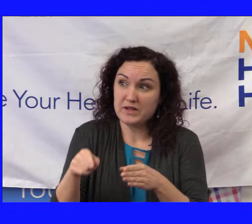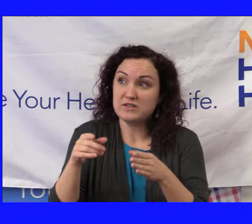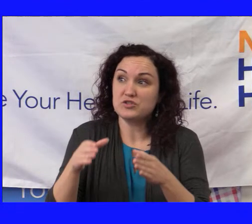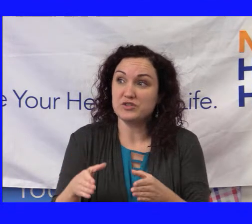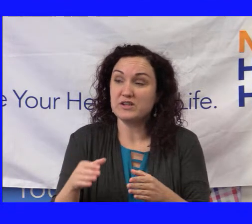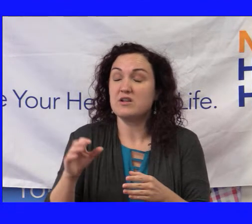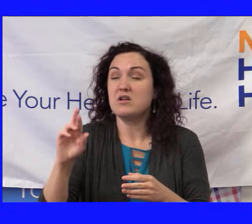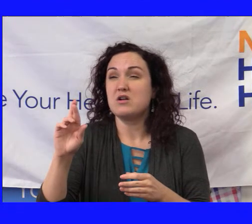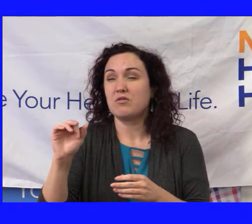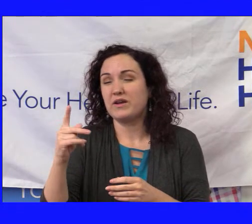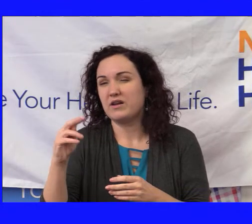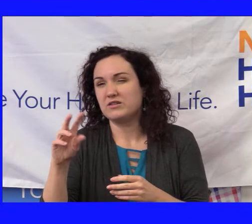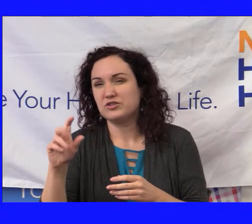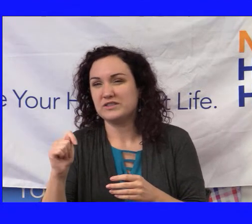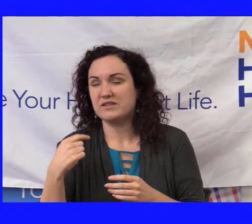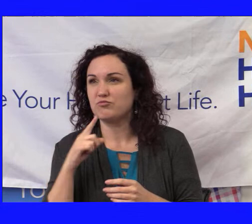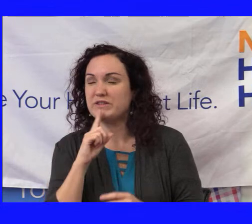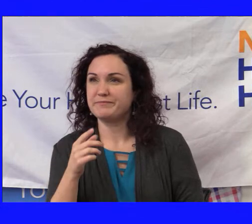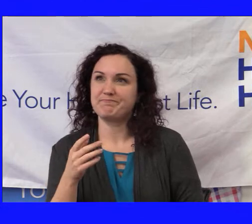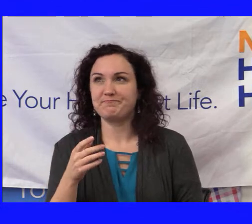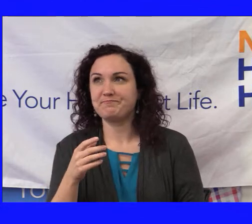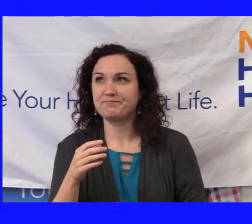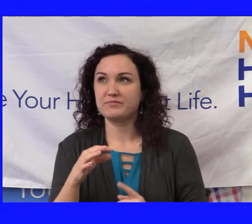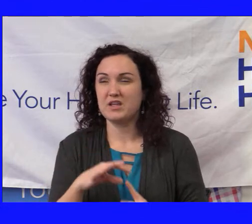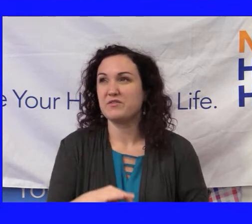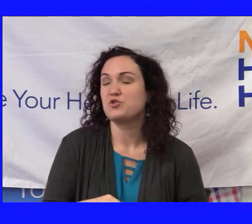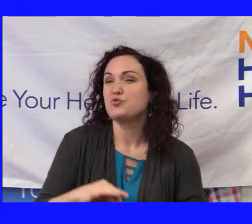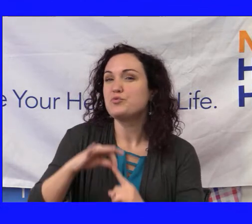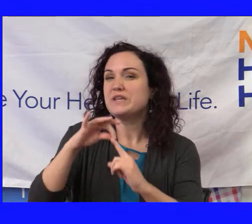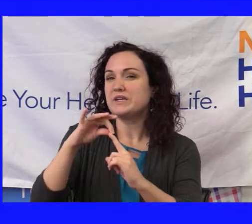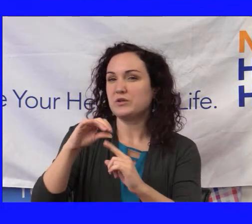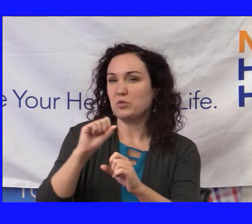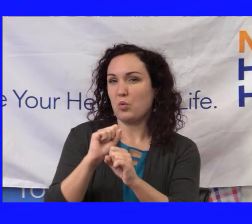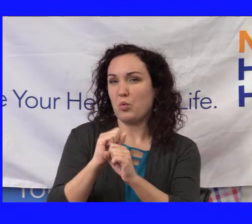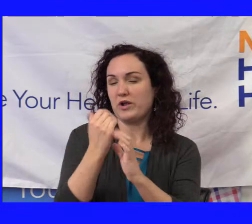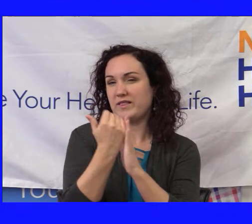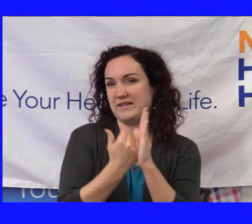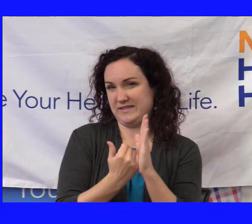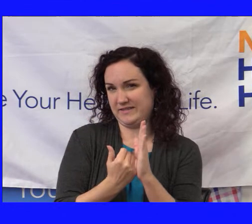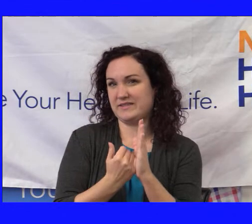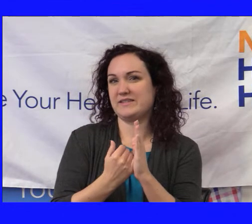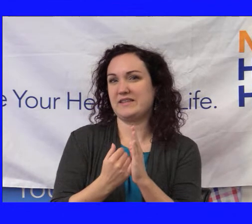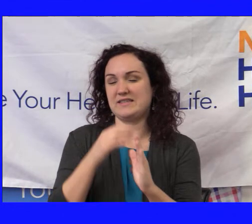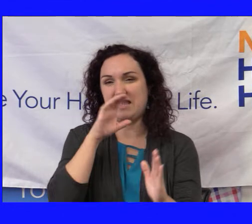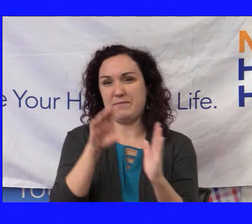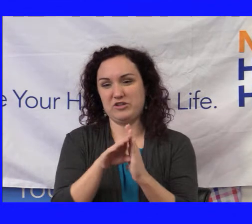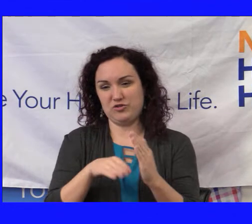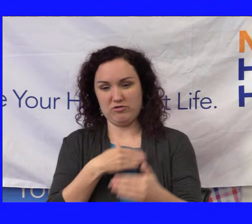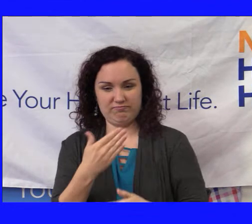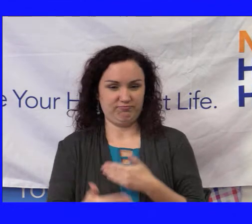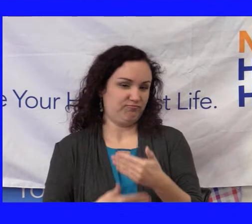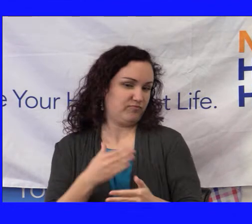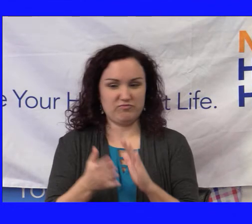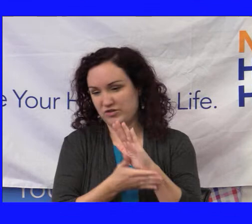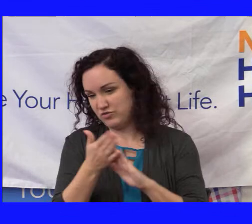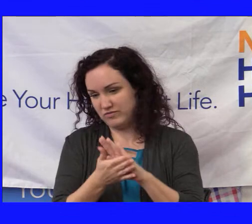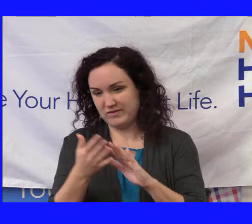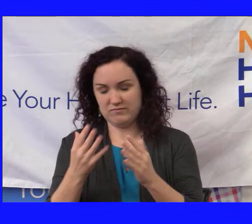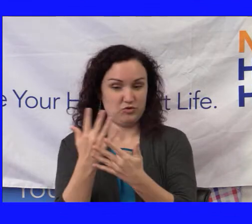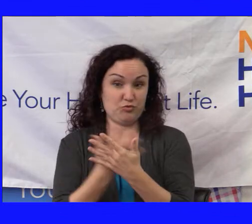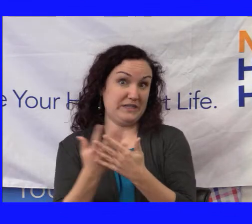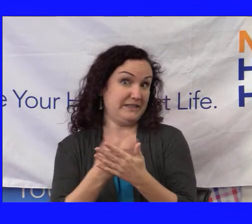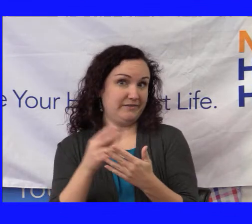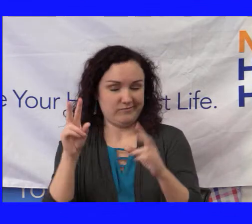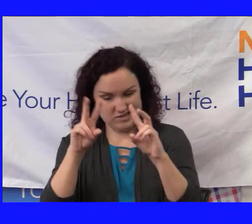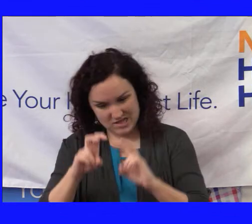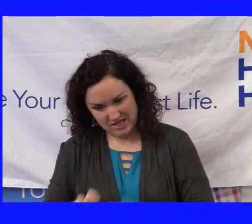and the neuroradiologists have very unique work lists in which they work off of as these images are processed and need to go to them for readings.